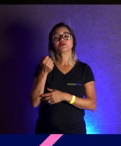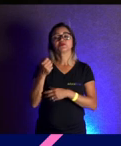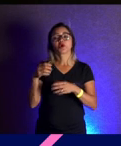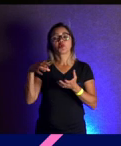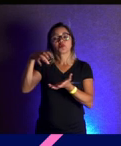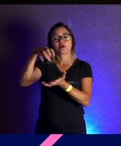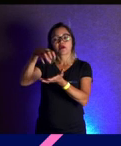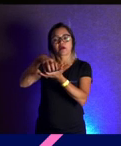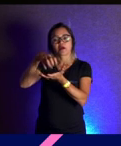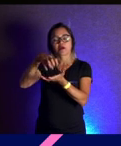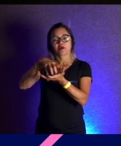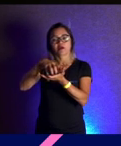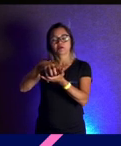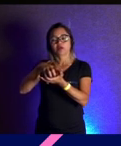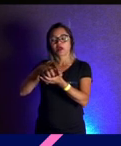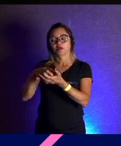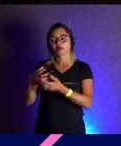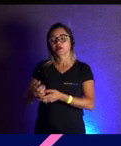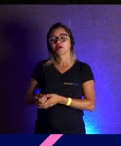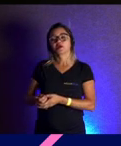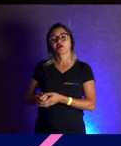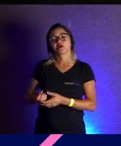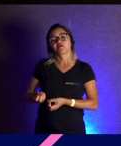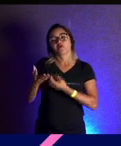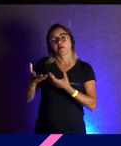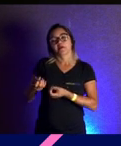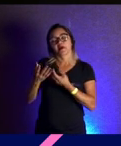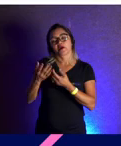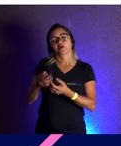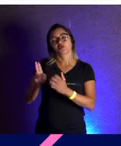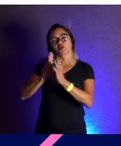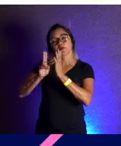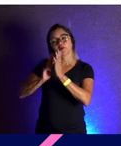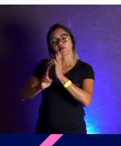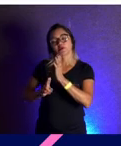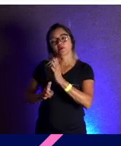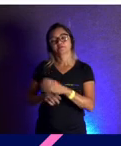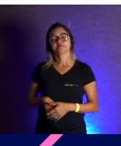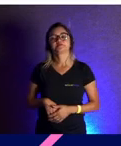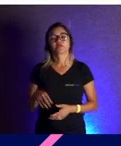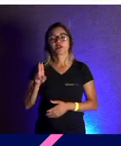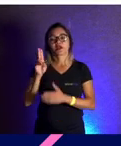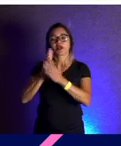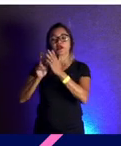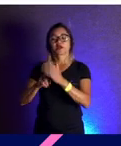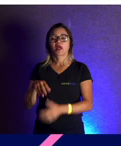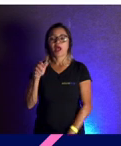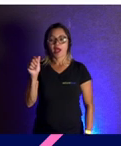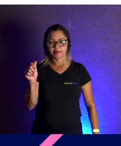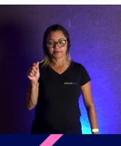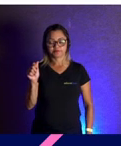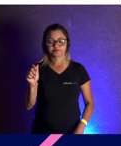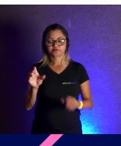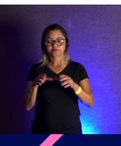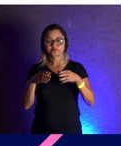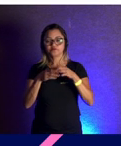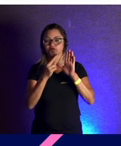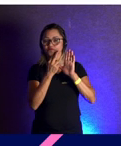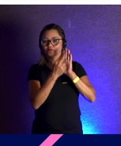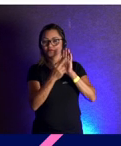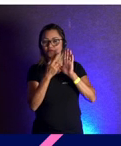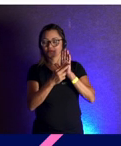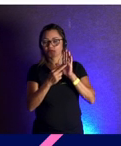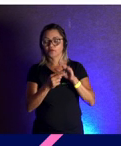death and then writing down the names of the list. Call that list ahead. We have another list. It is in the